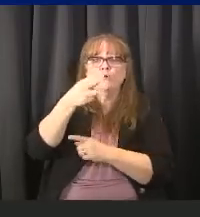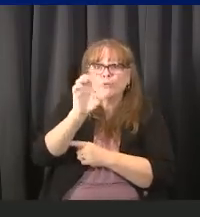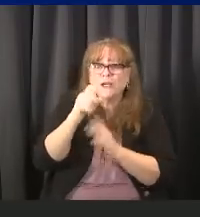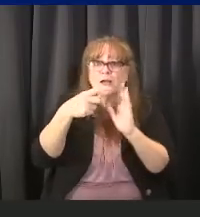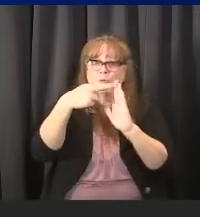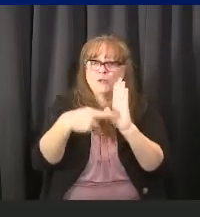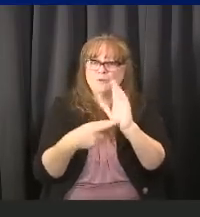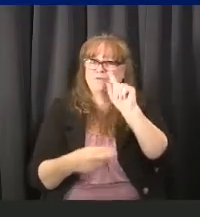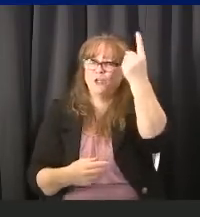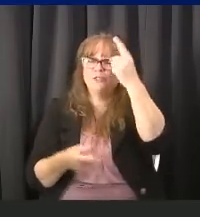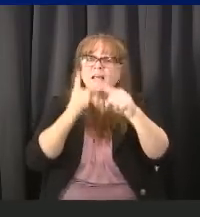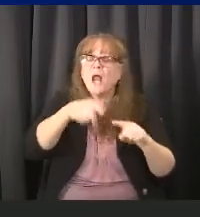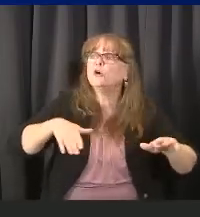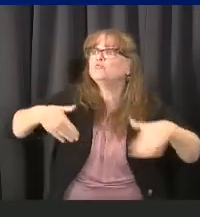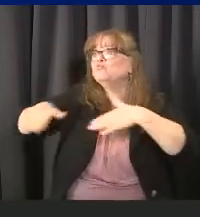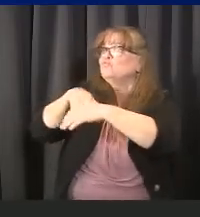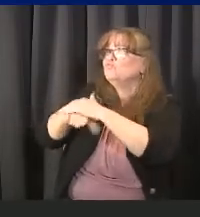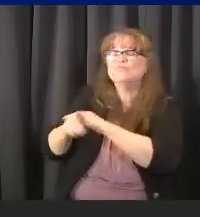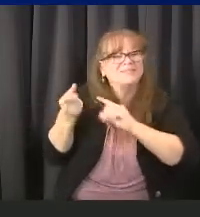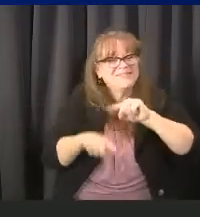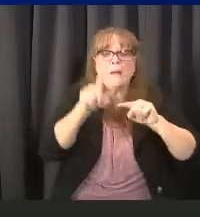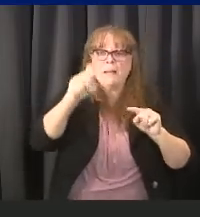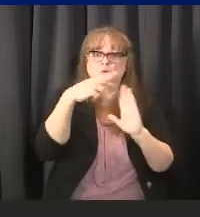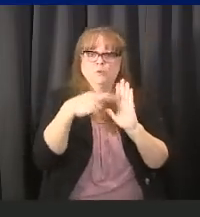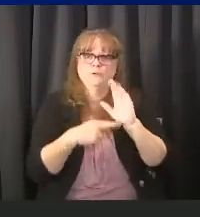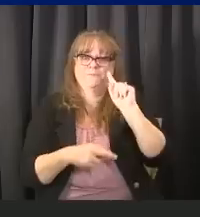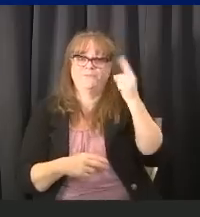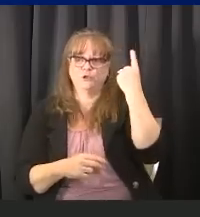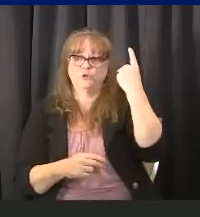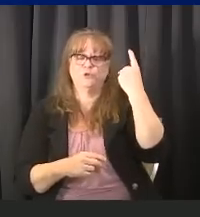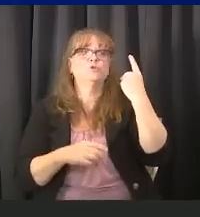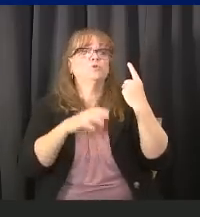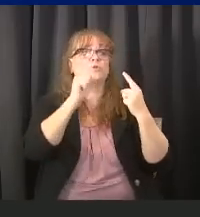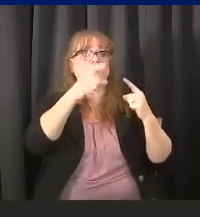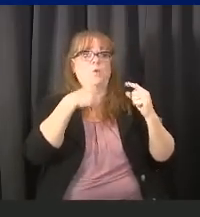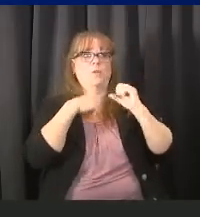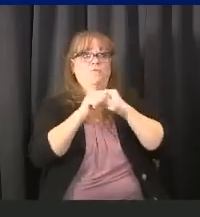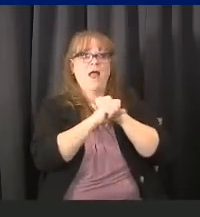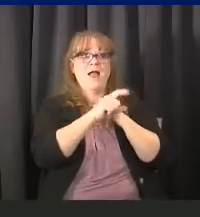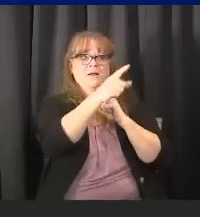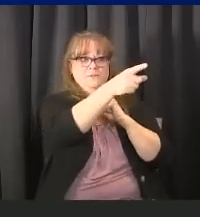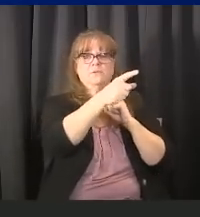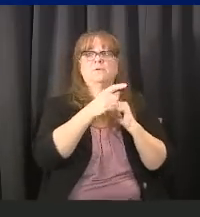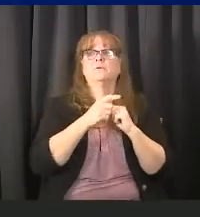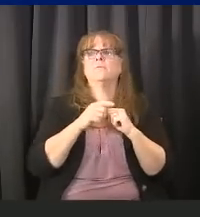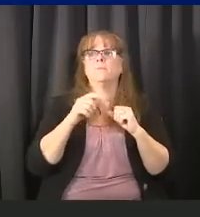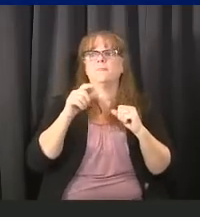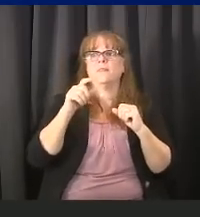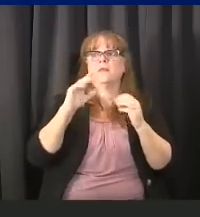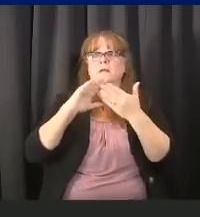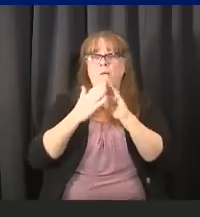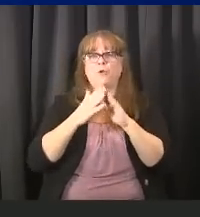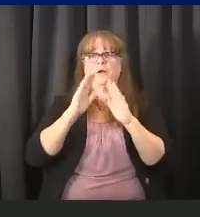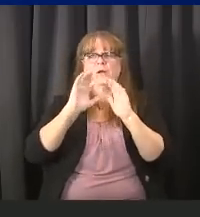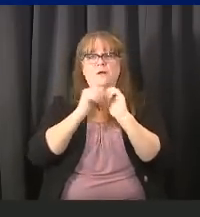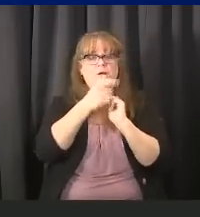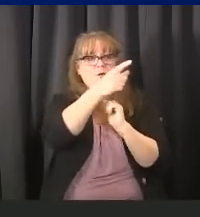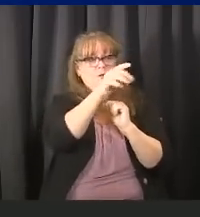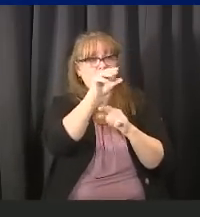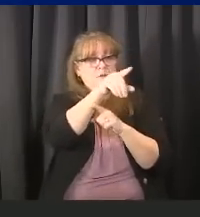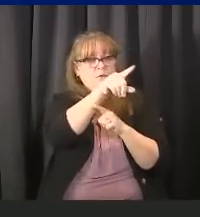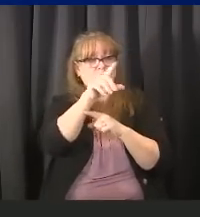we are sending out to the community on how to register. And you can also, the community can also